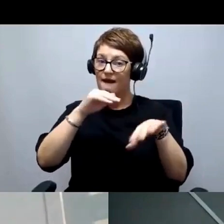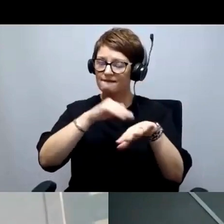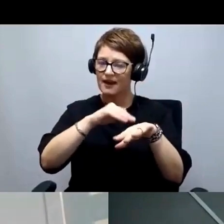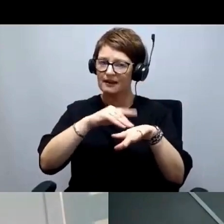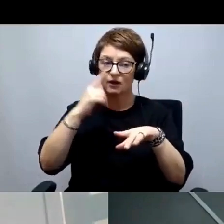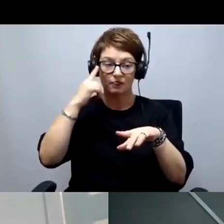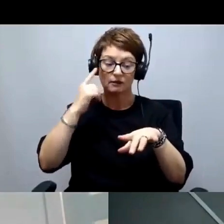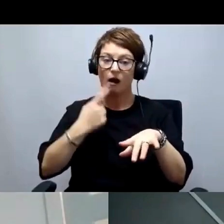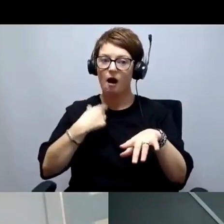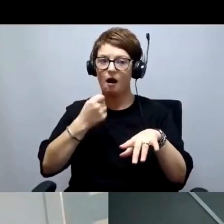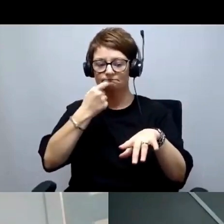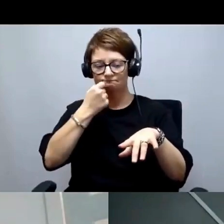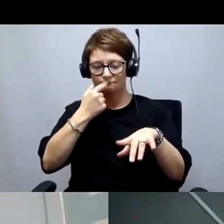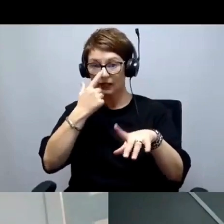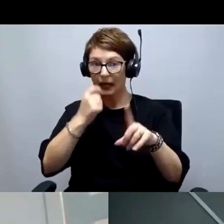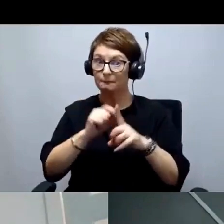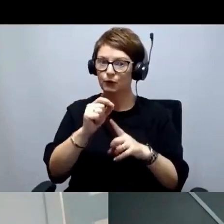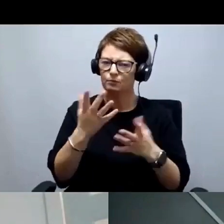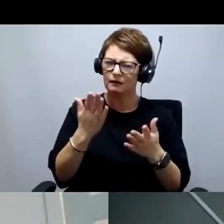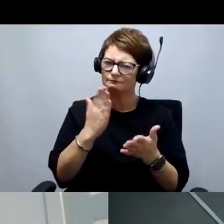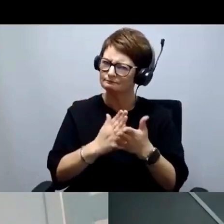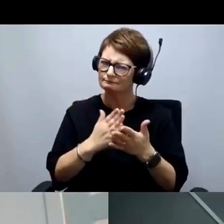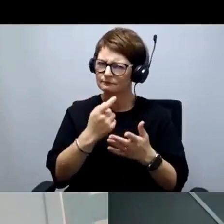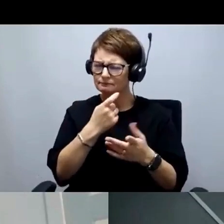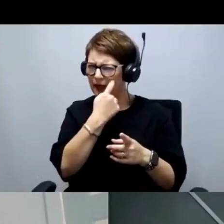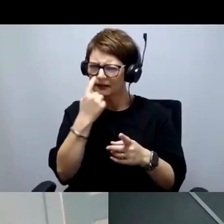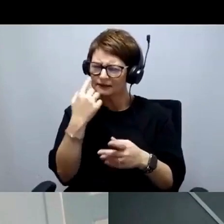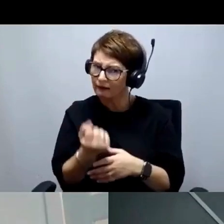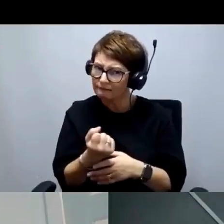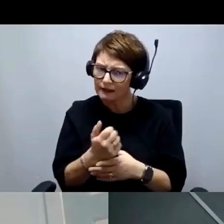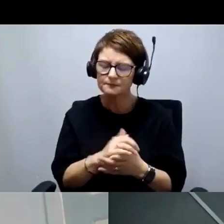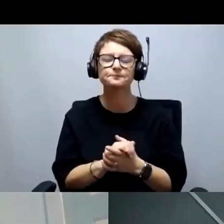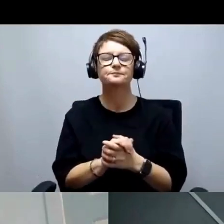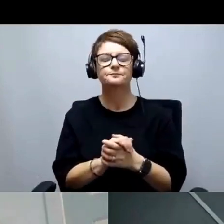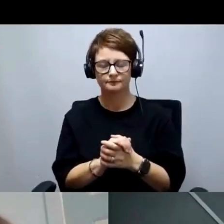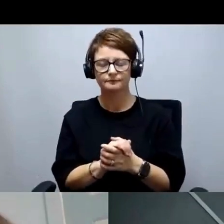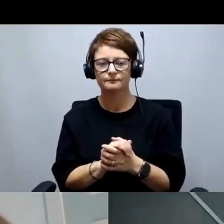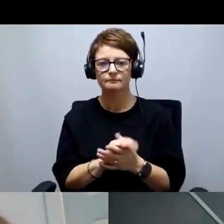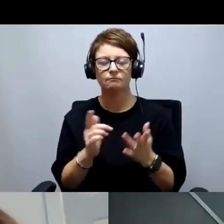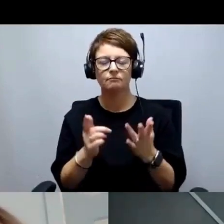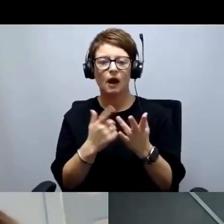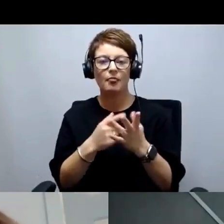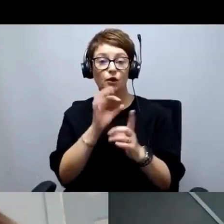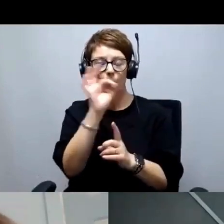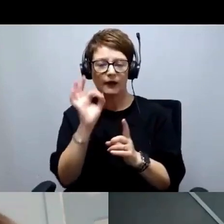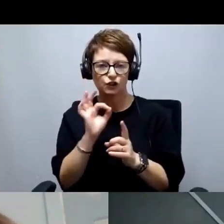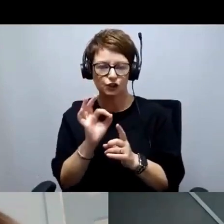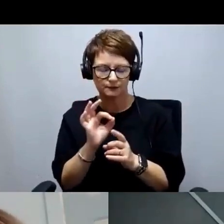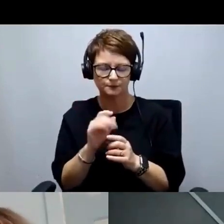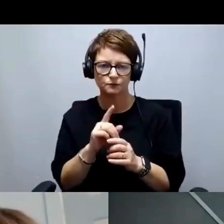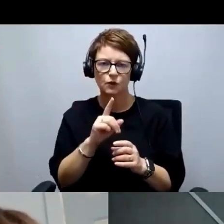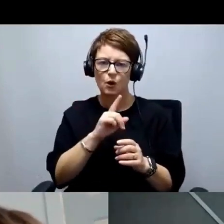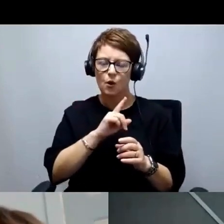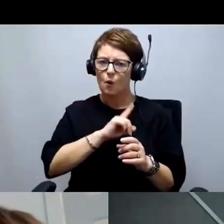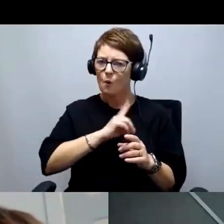think will improve things, it may well improve things. So to jump into the question about why aren't GPs prescribing it? So I think as a GP,